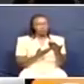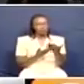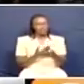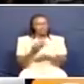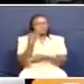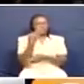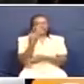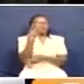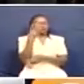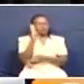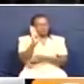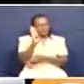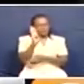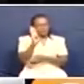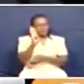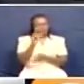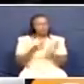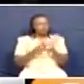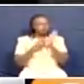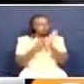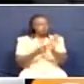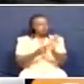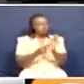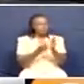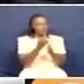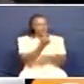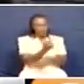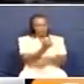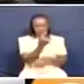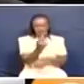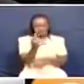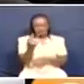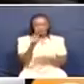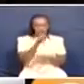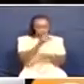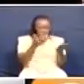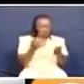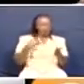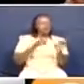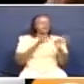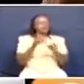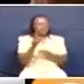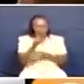34B and shown in every respect what's wrong with the forms that were delivered. So those are the ones you.